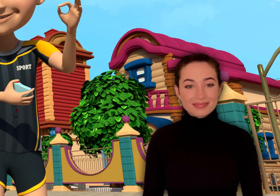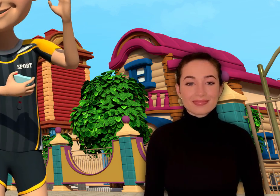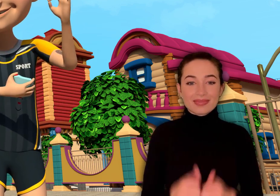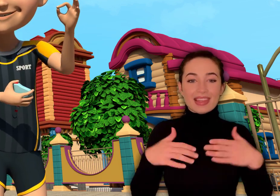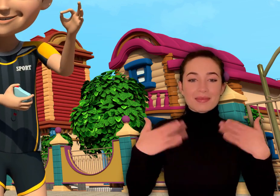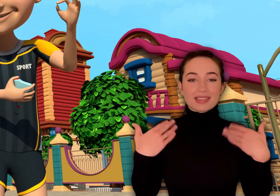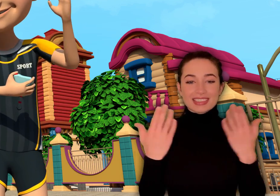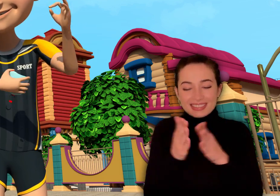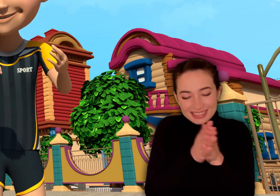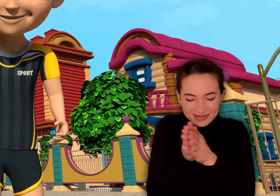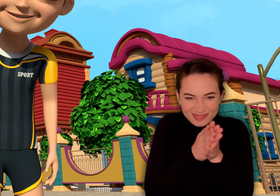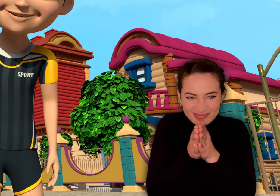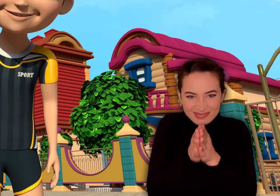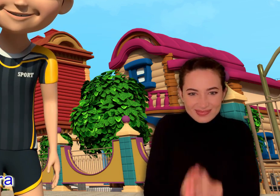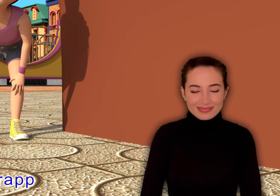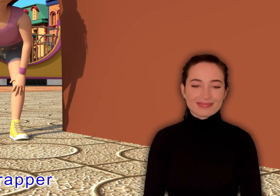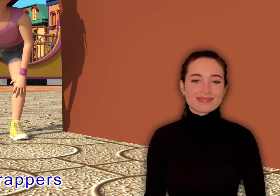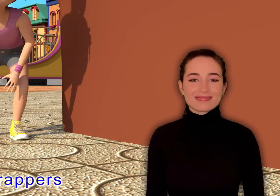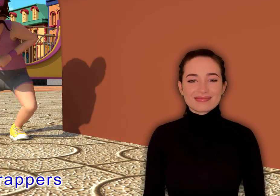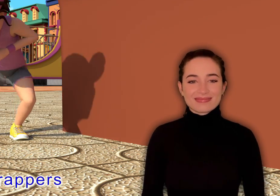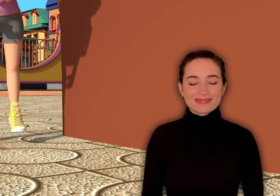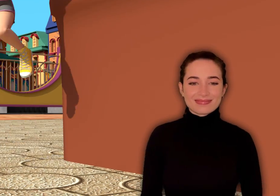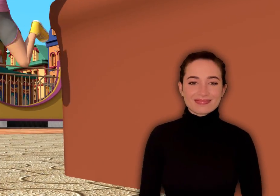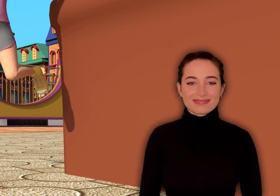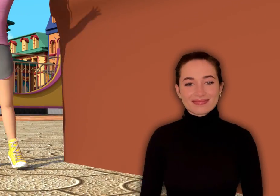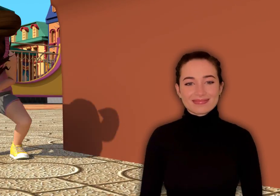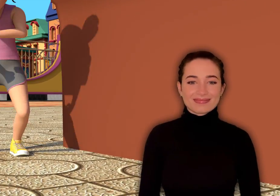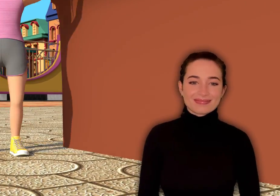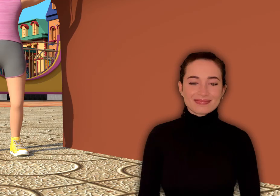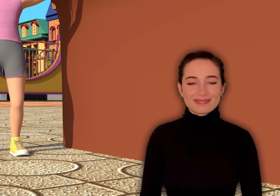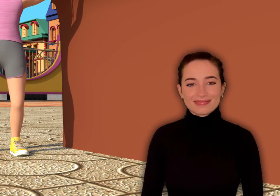creers with happiness and wild